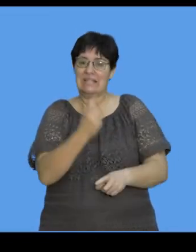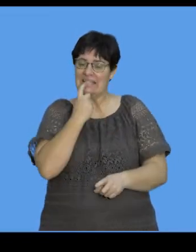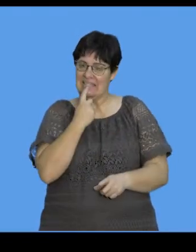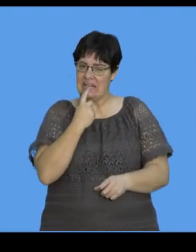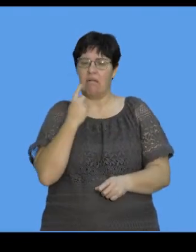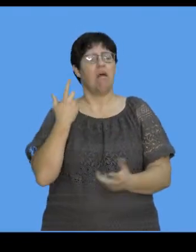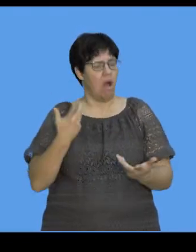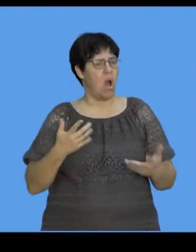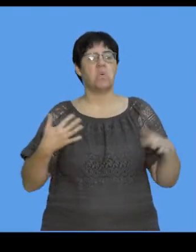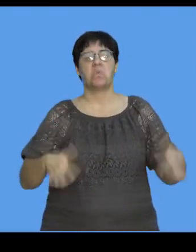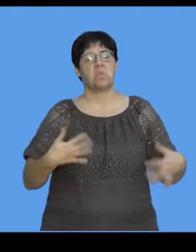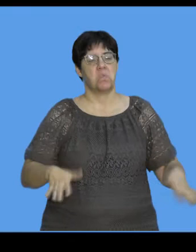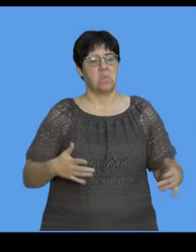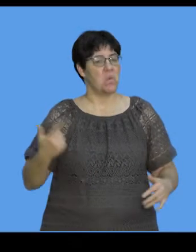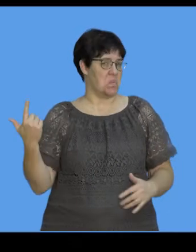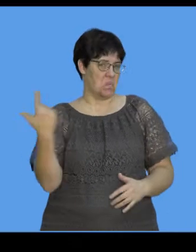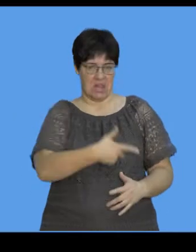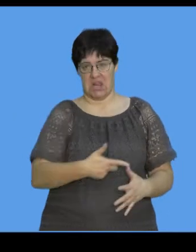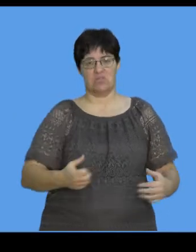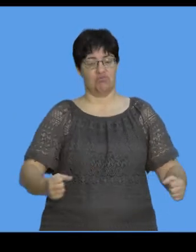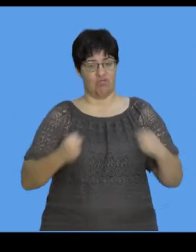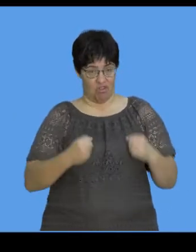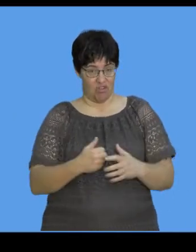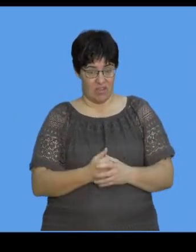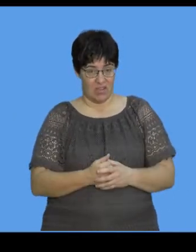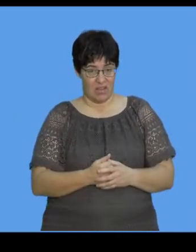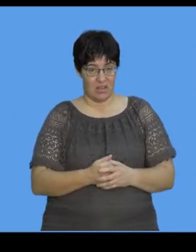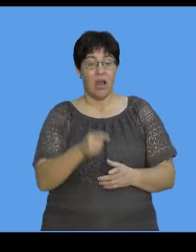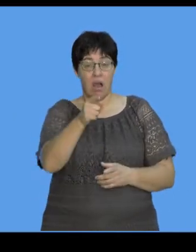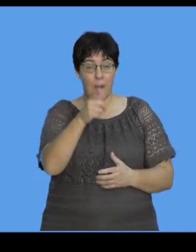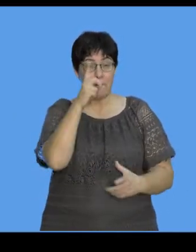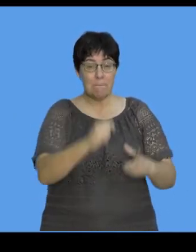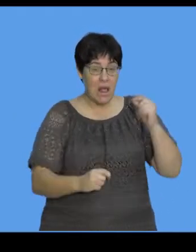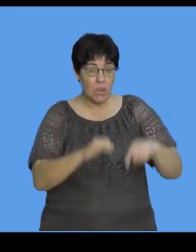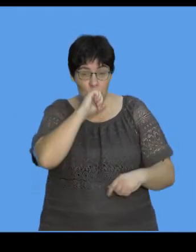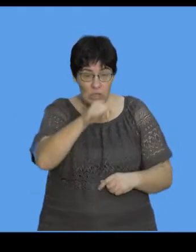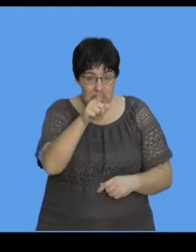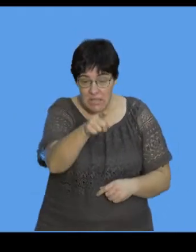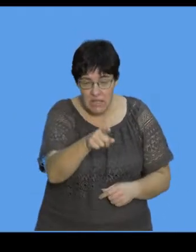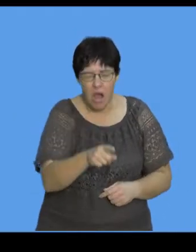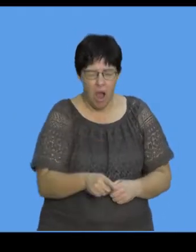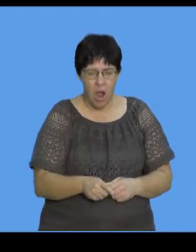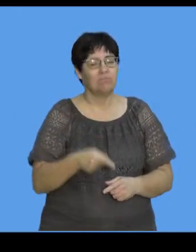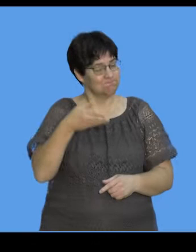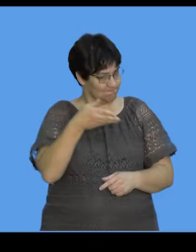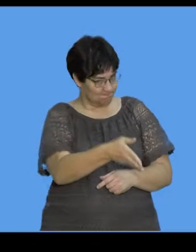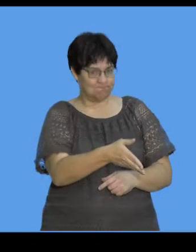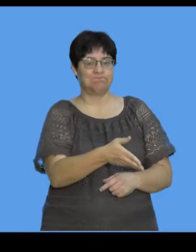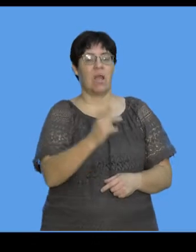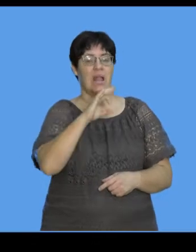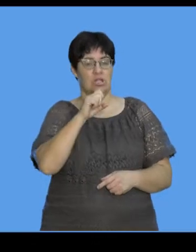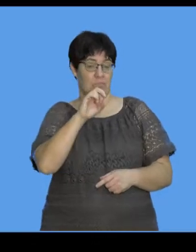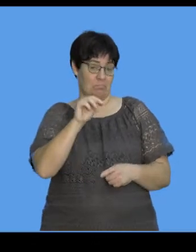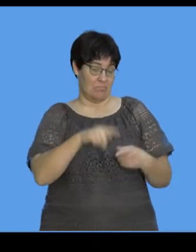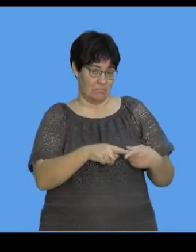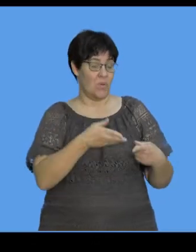bones and teeth nice and strong. And as I can see, those of you, I hope you know, if you like milk, all right, milk's got lots of